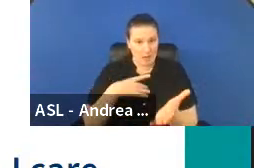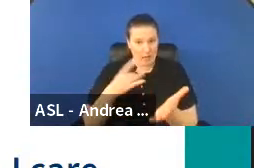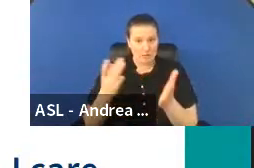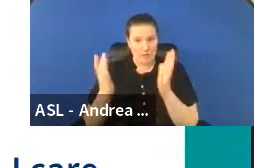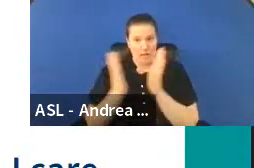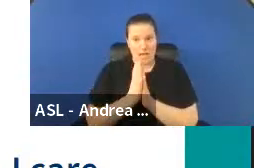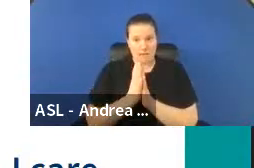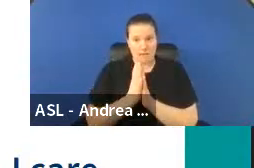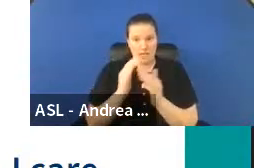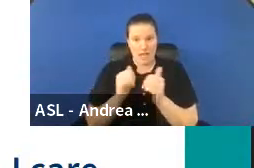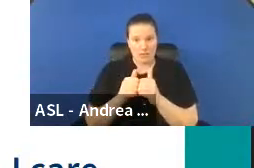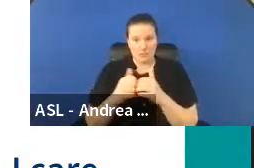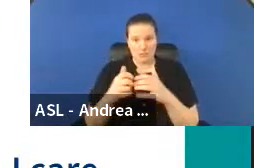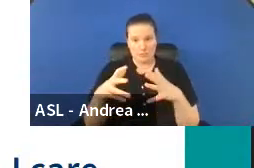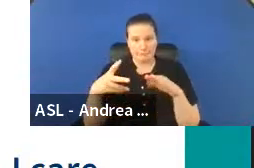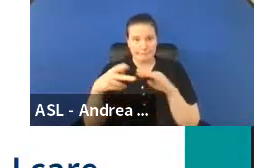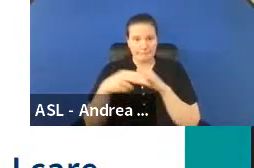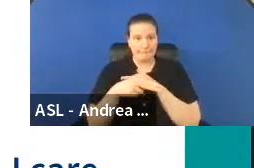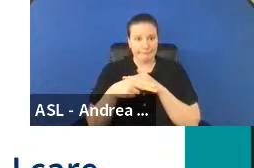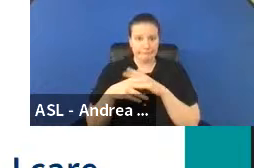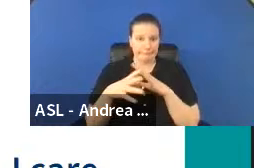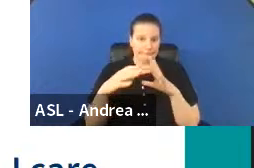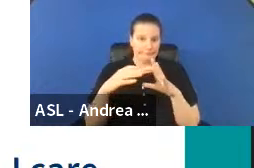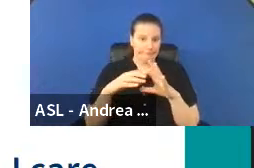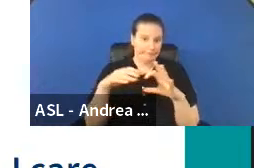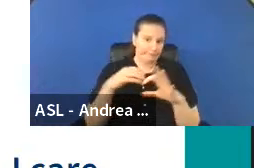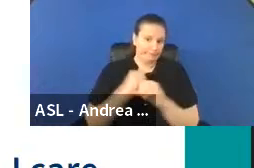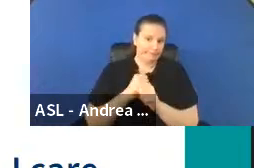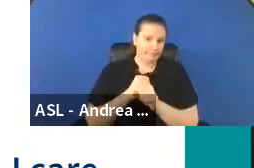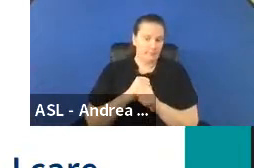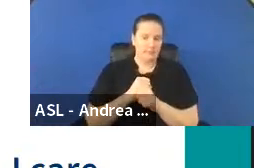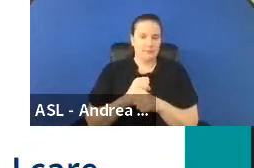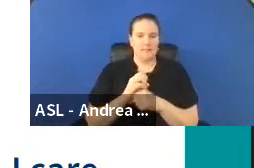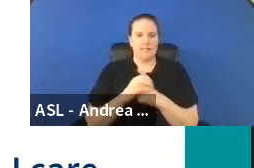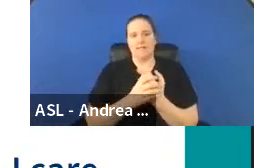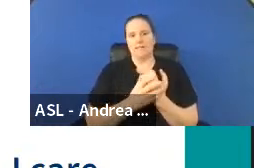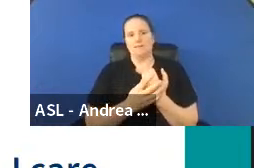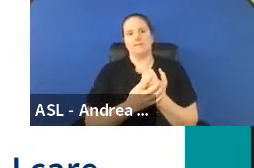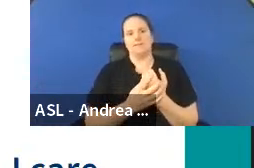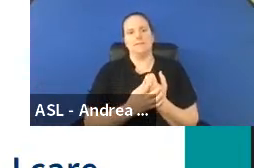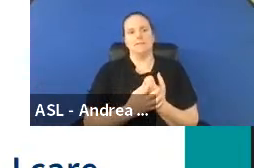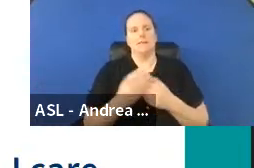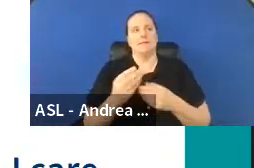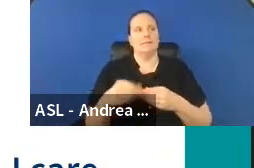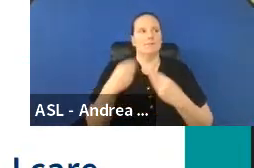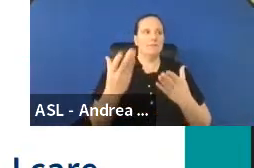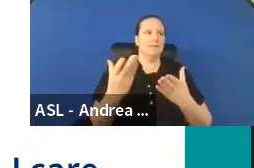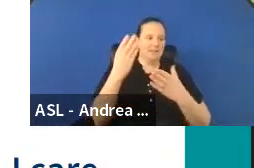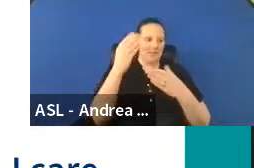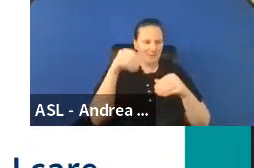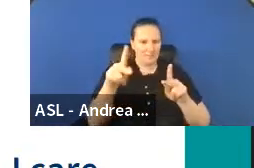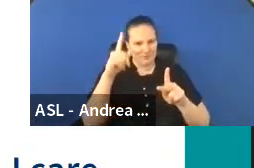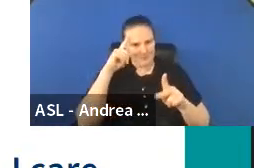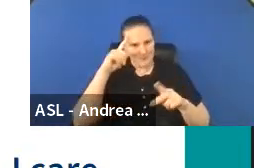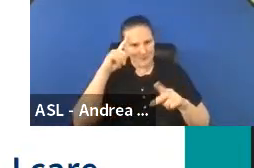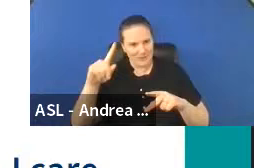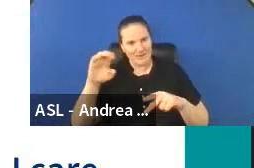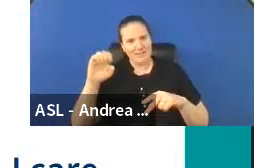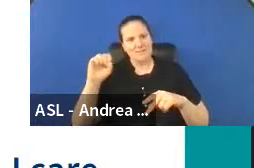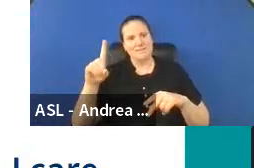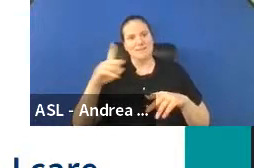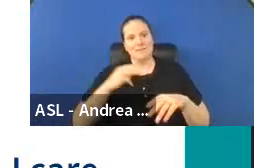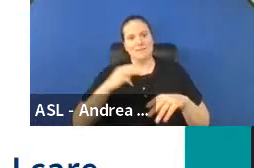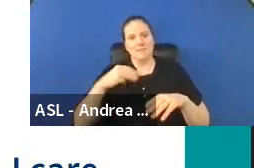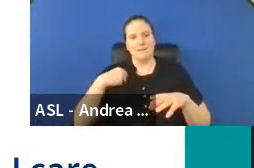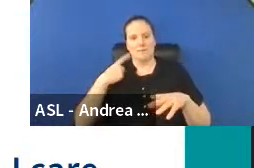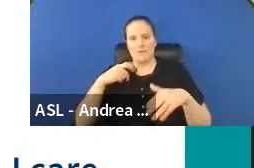figure out how to skinny this up a little bit, and provide the opportunity for ESG members to ask questions. And if